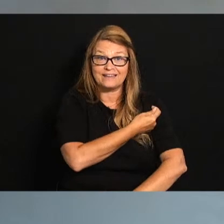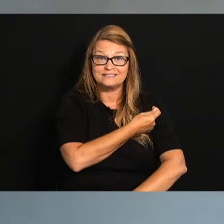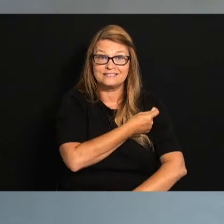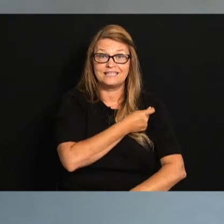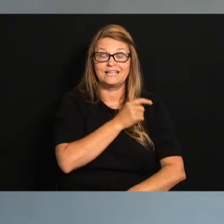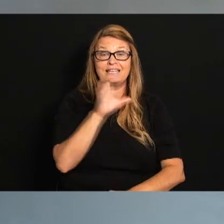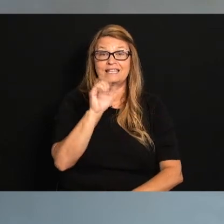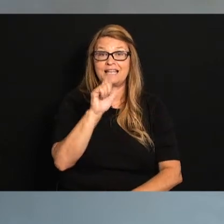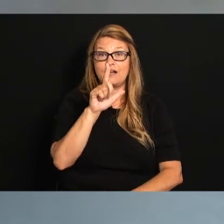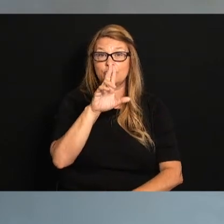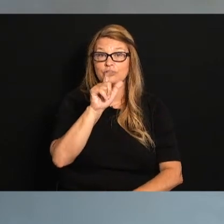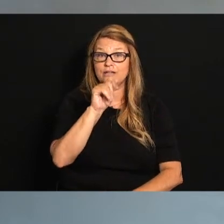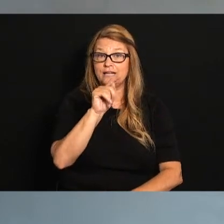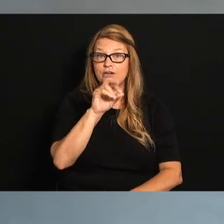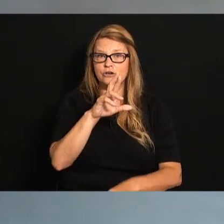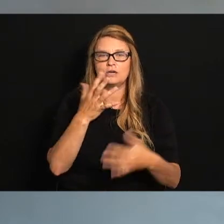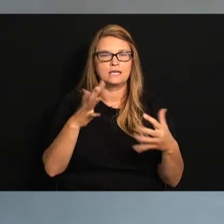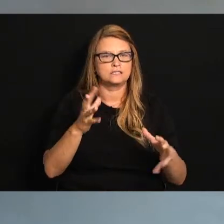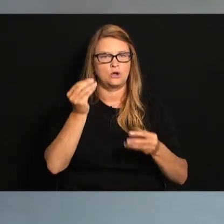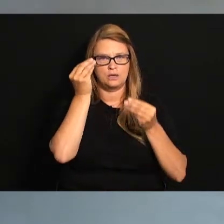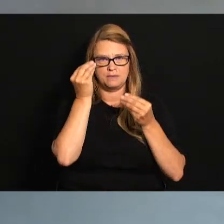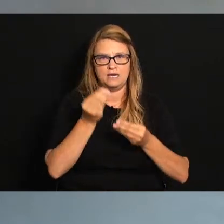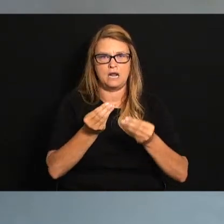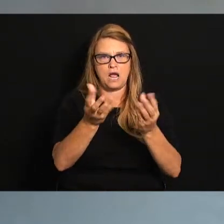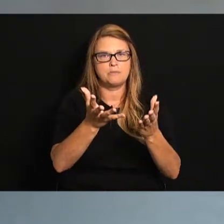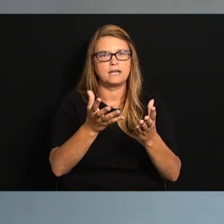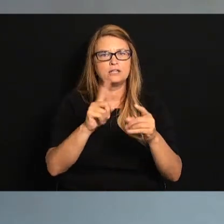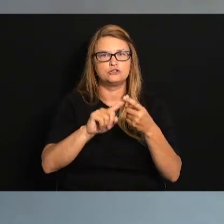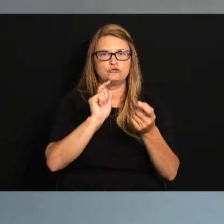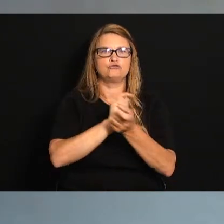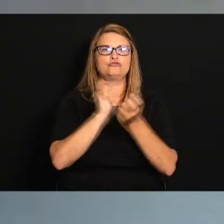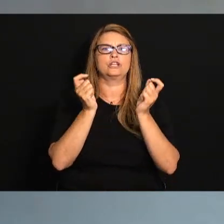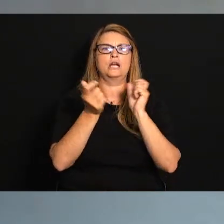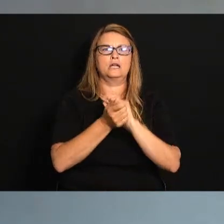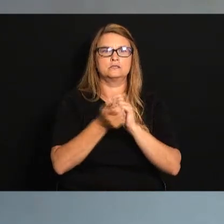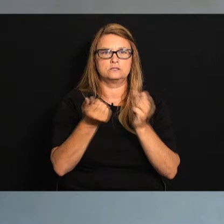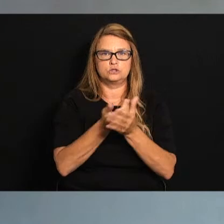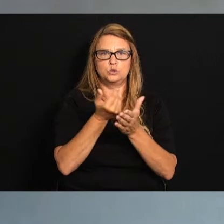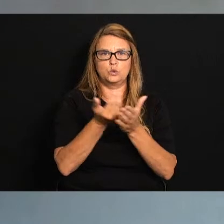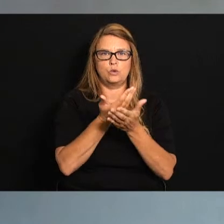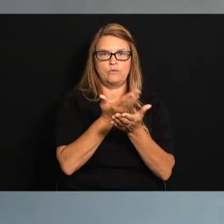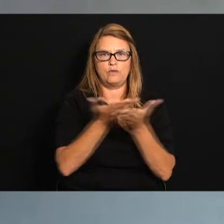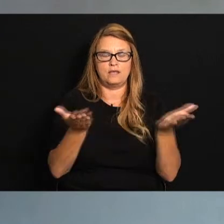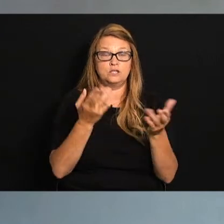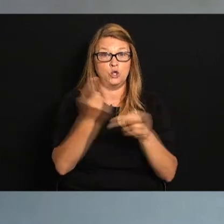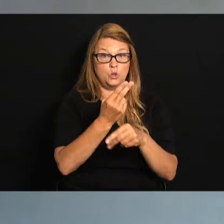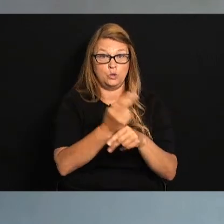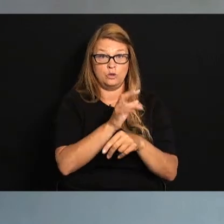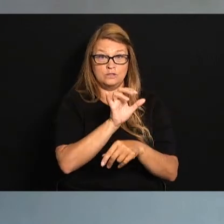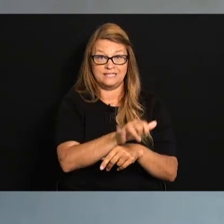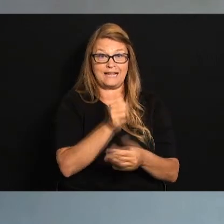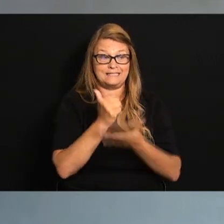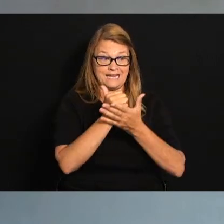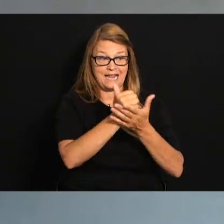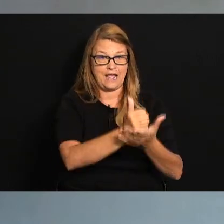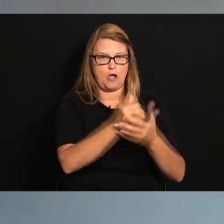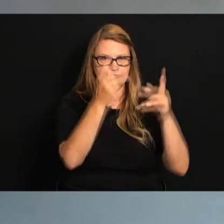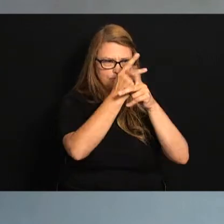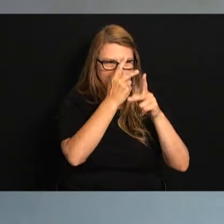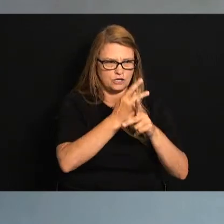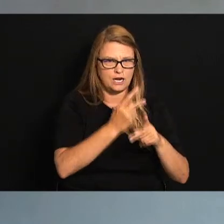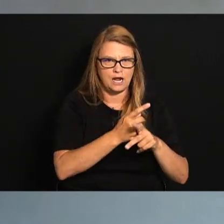has been updated to reflect these changes, so you can use the vaccine calculator to help with